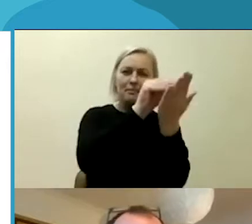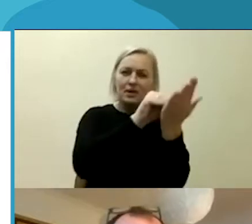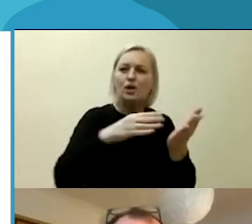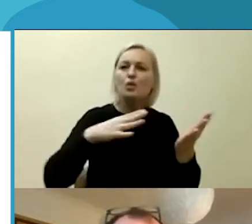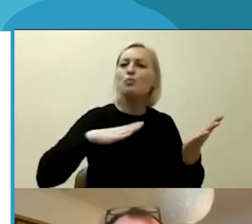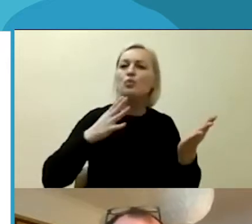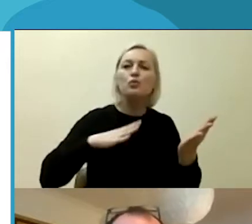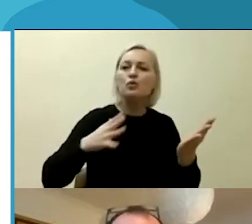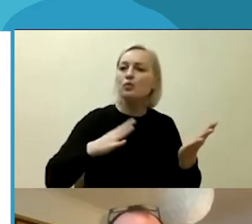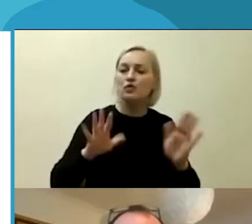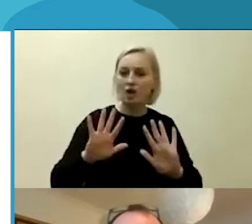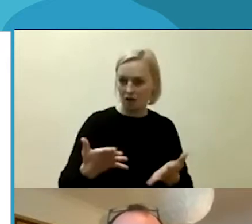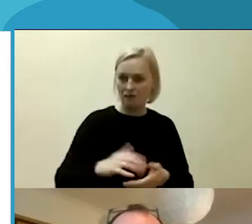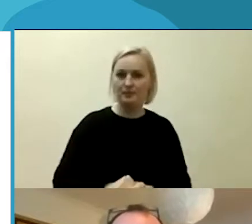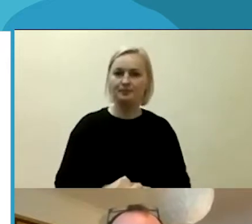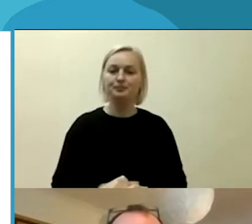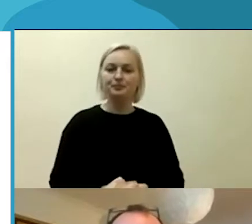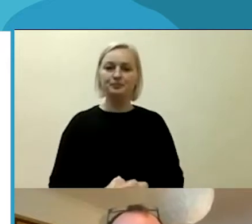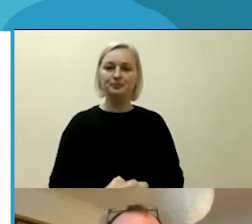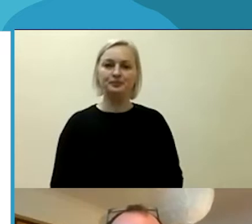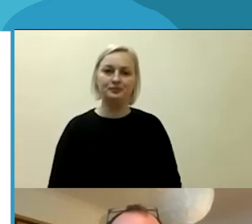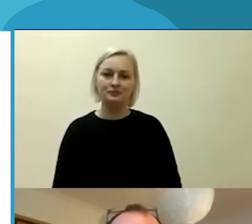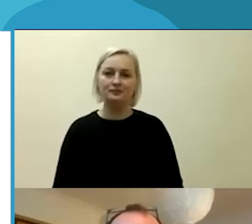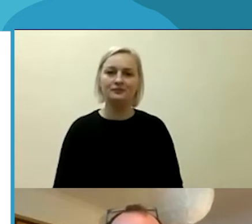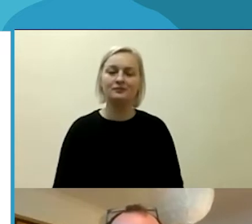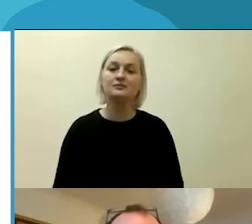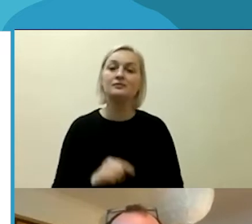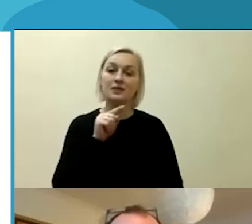you can find it at iReport.ie. We use a